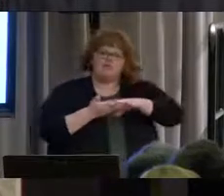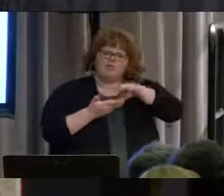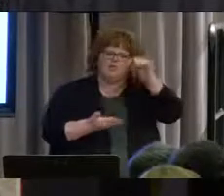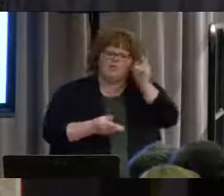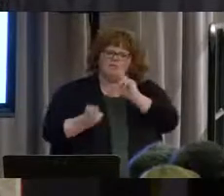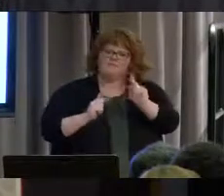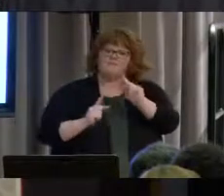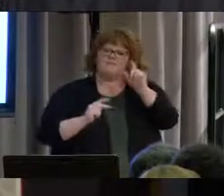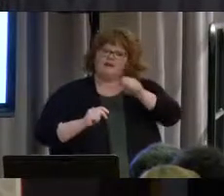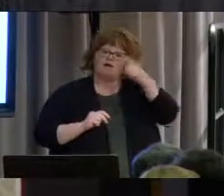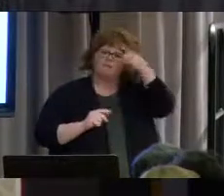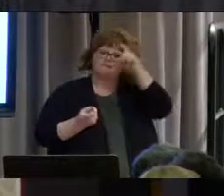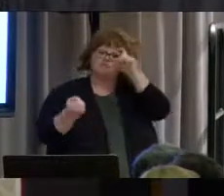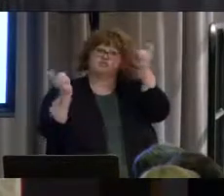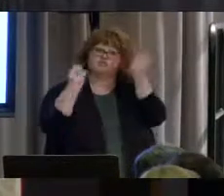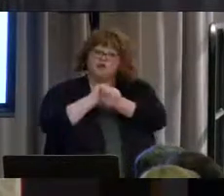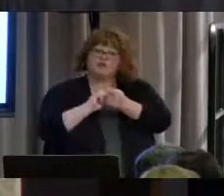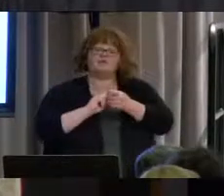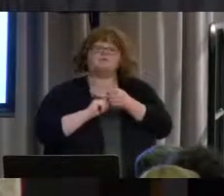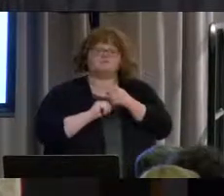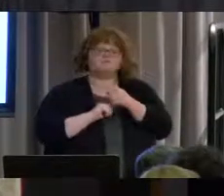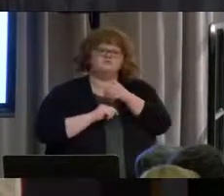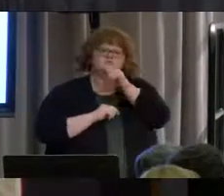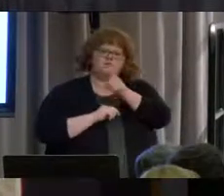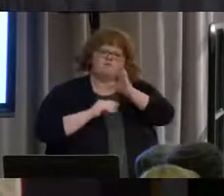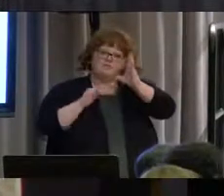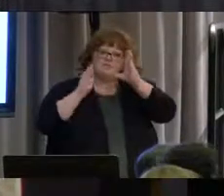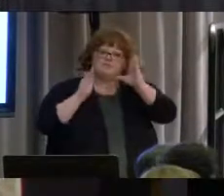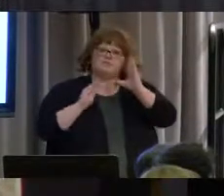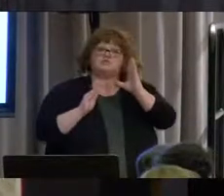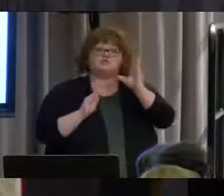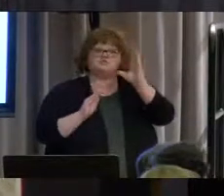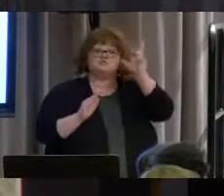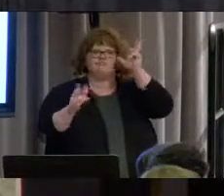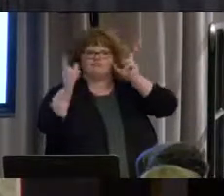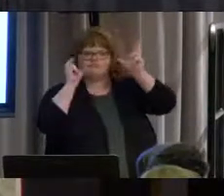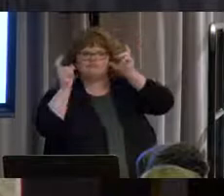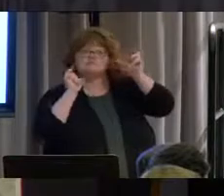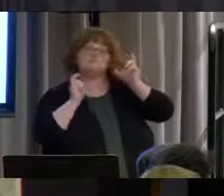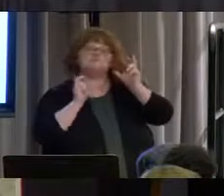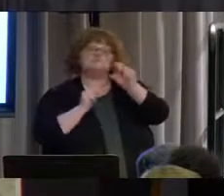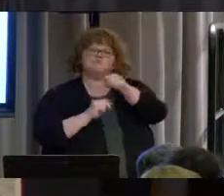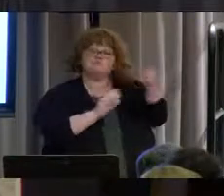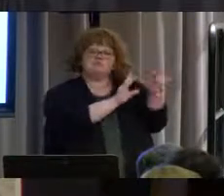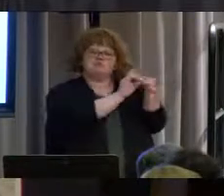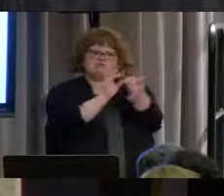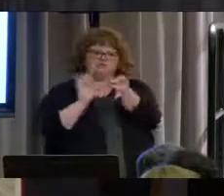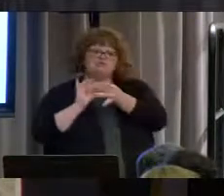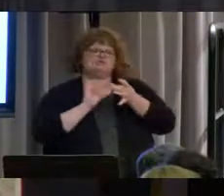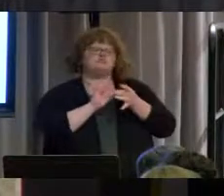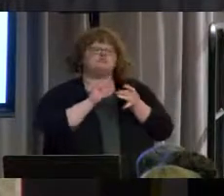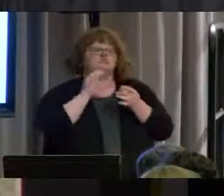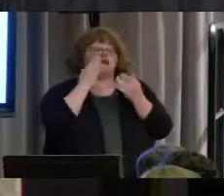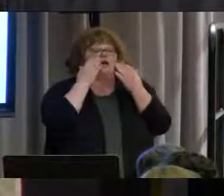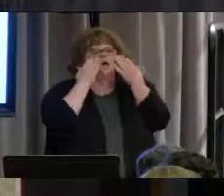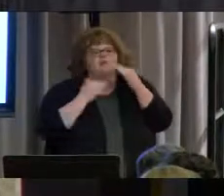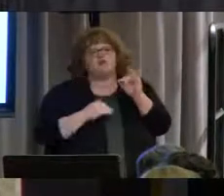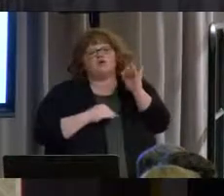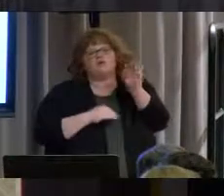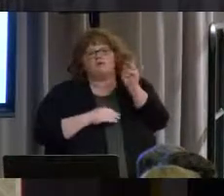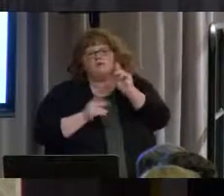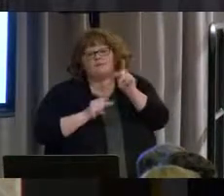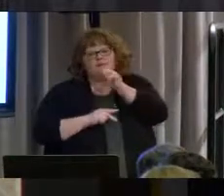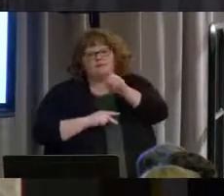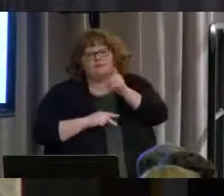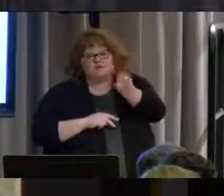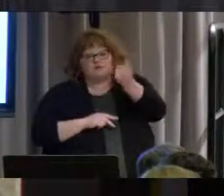pay attention and listen to other voices that they hear. Ultimately, I mean, I don't know if people understand the sequence, but